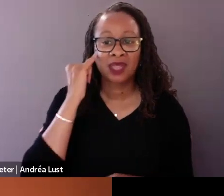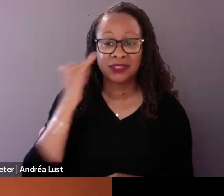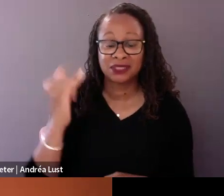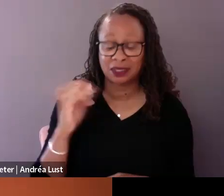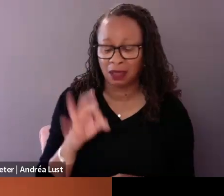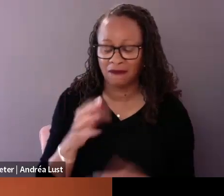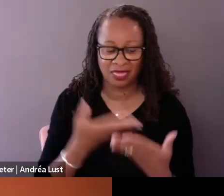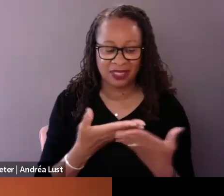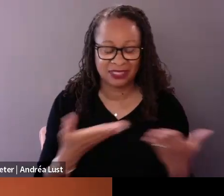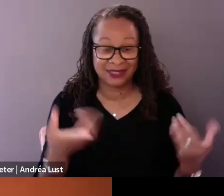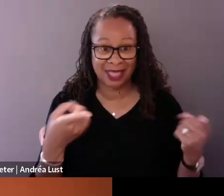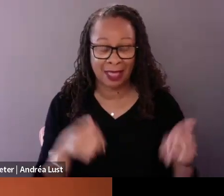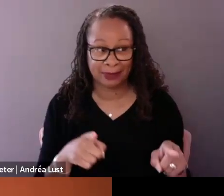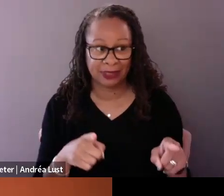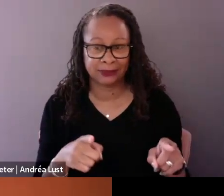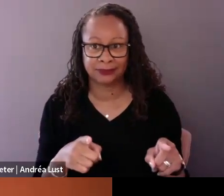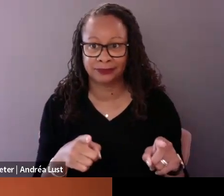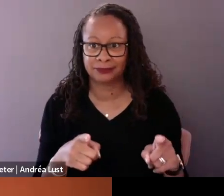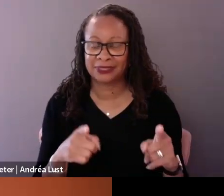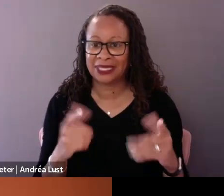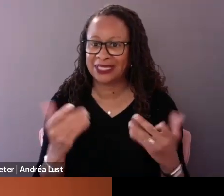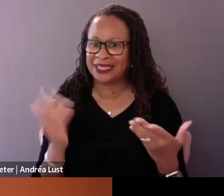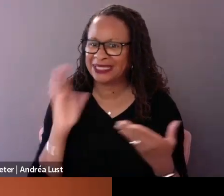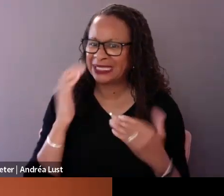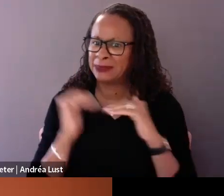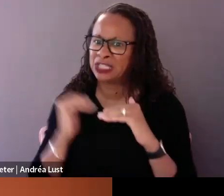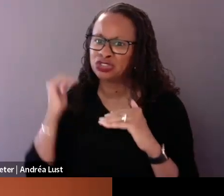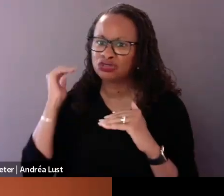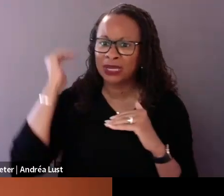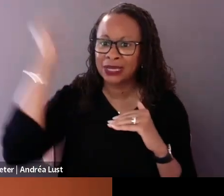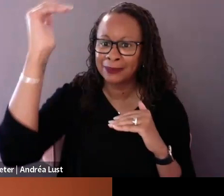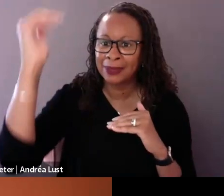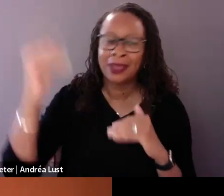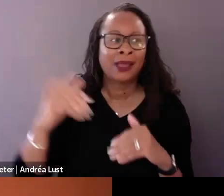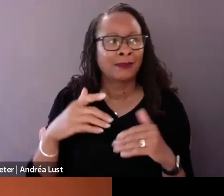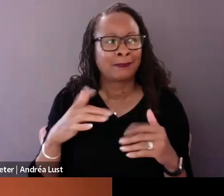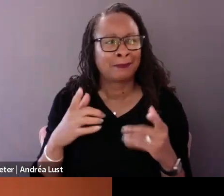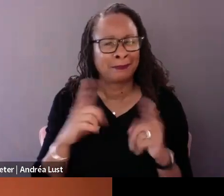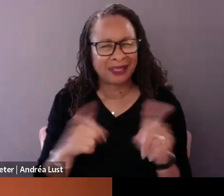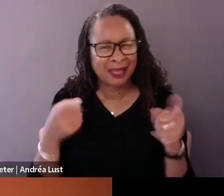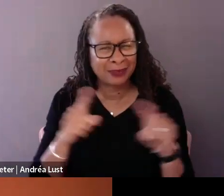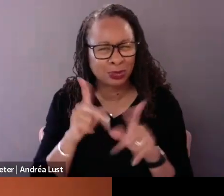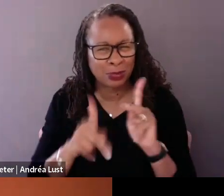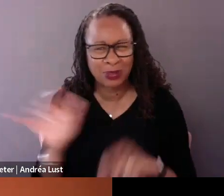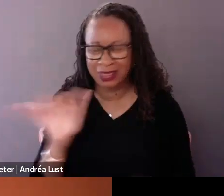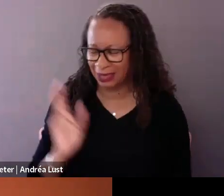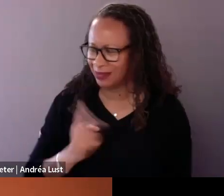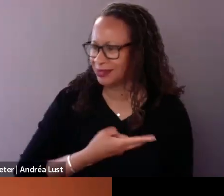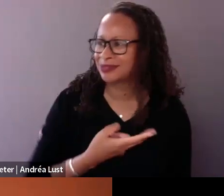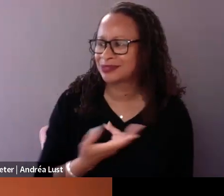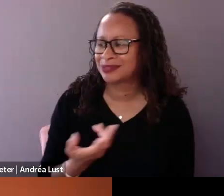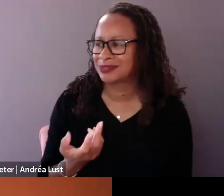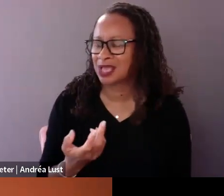happening, they seem so extreme, but they're happening to people just like us. You know, there's